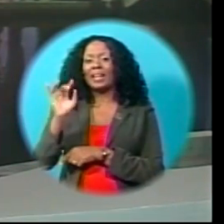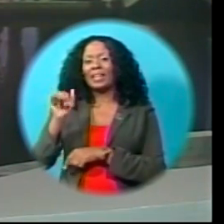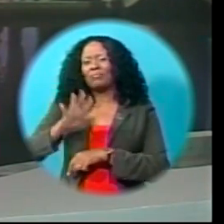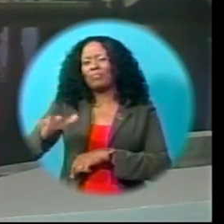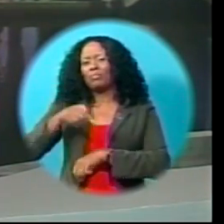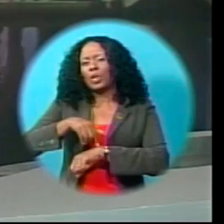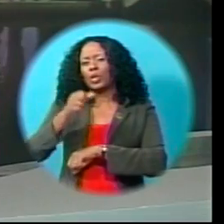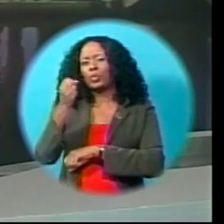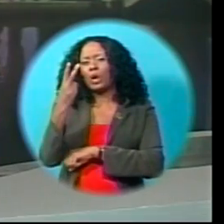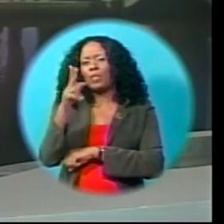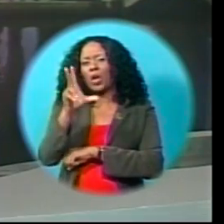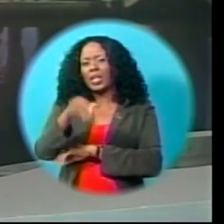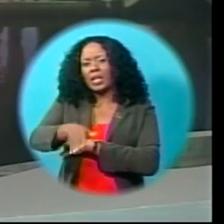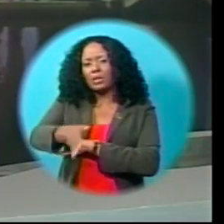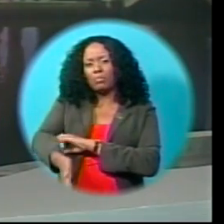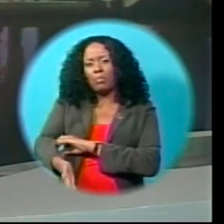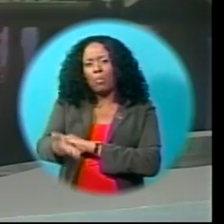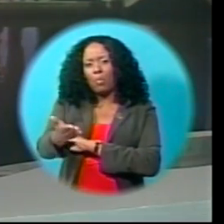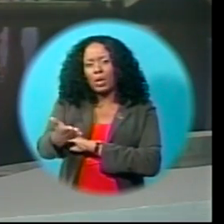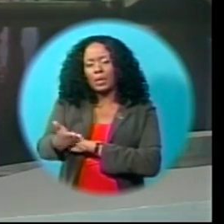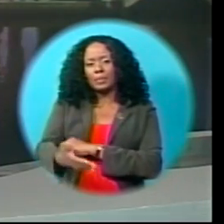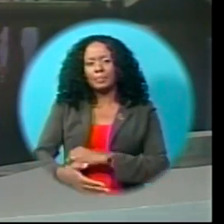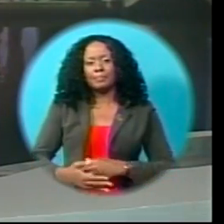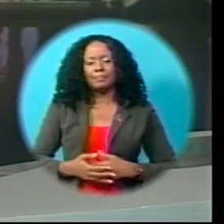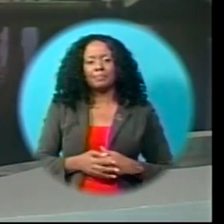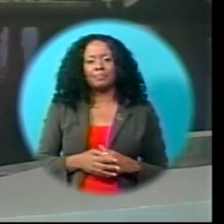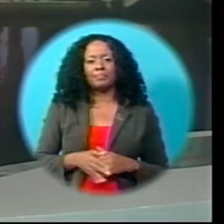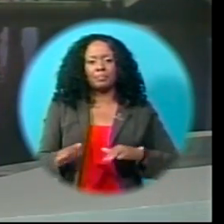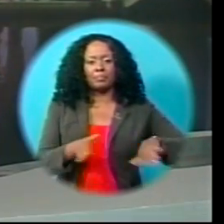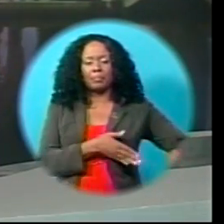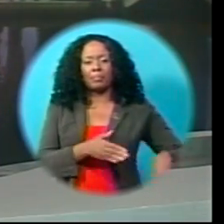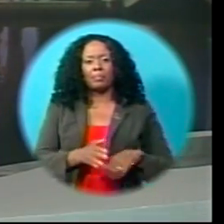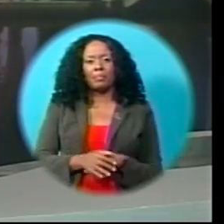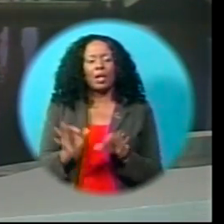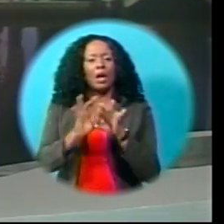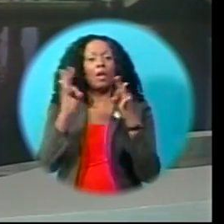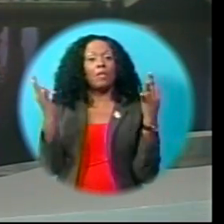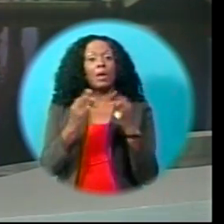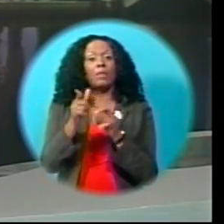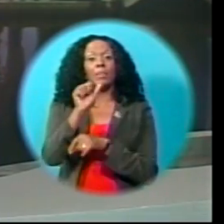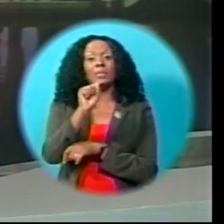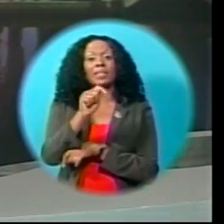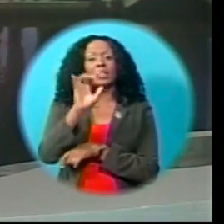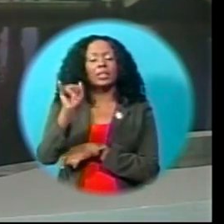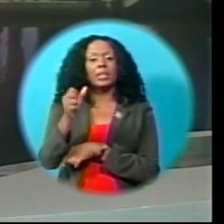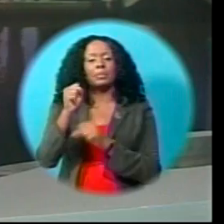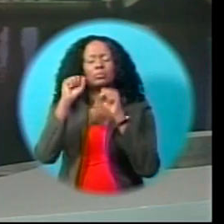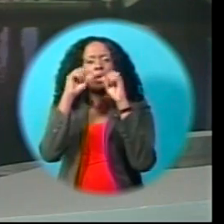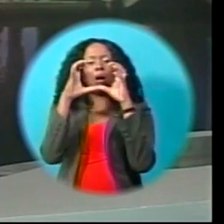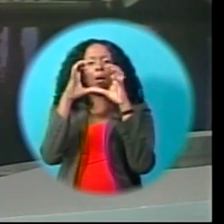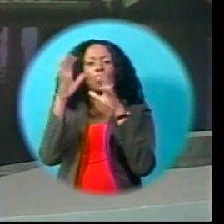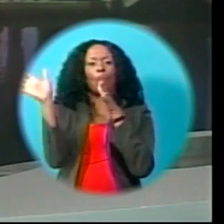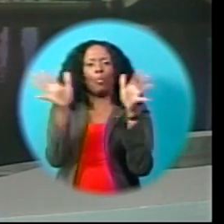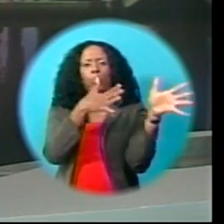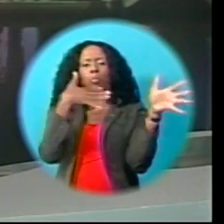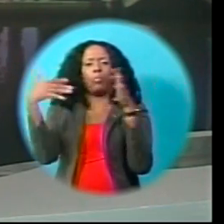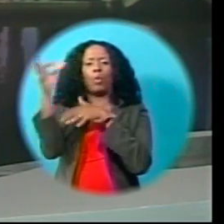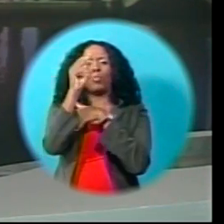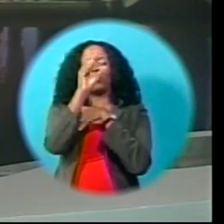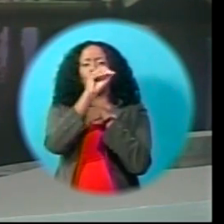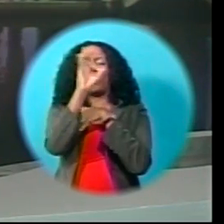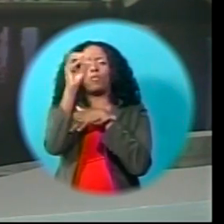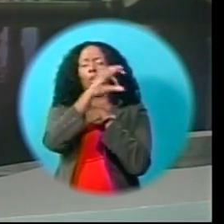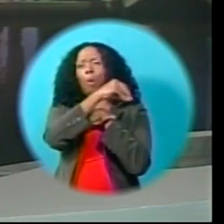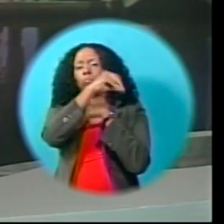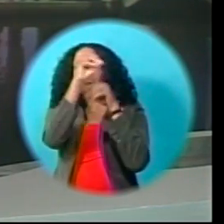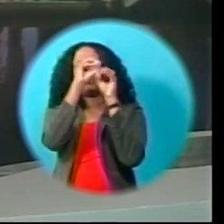around 12:30. A family from St. James has been left in shock after high winds blew part of the